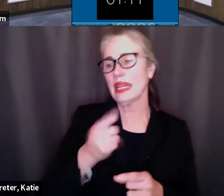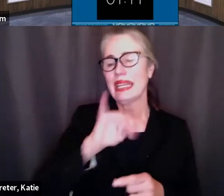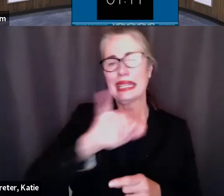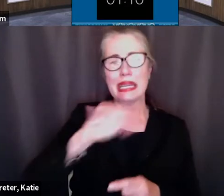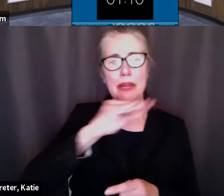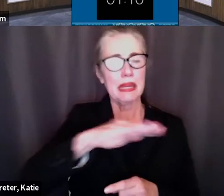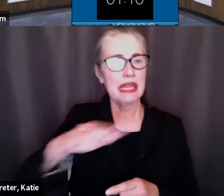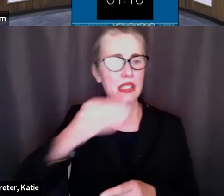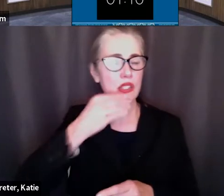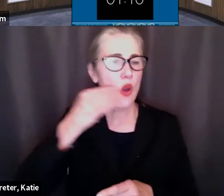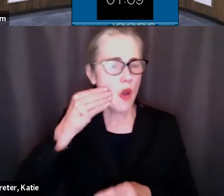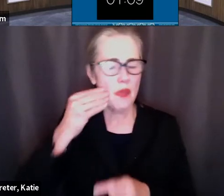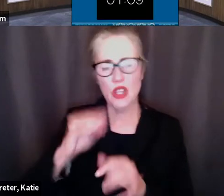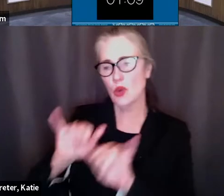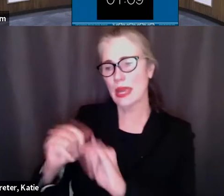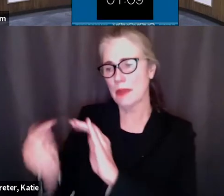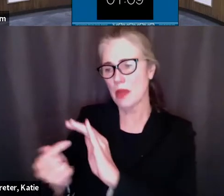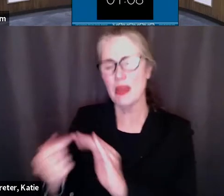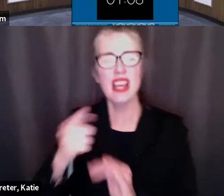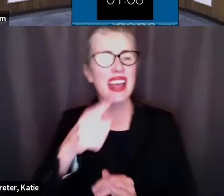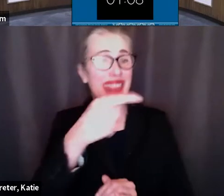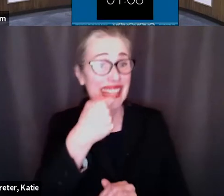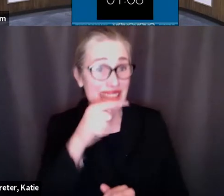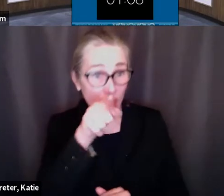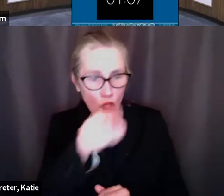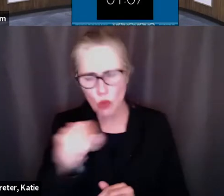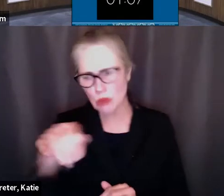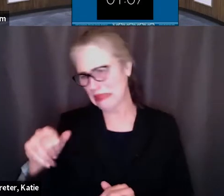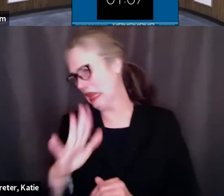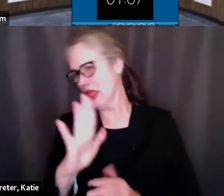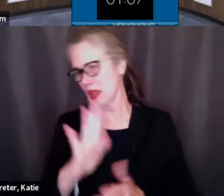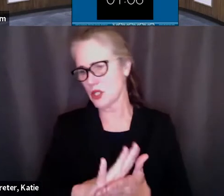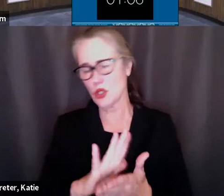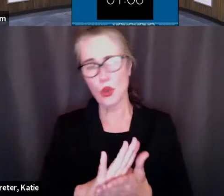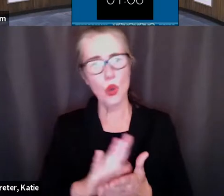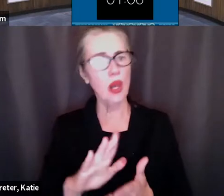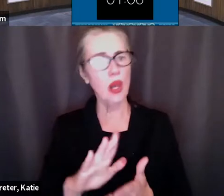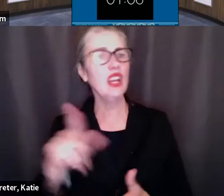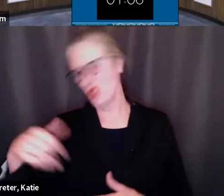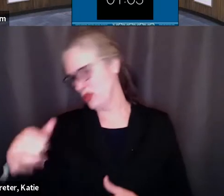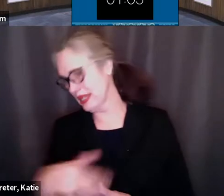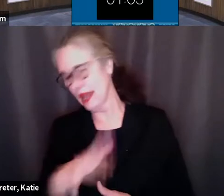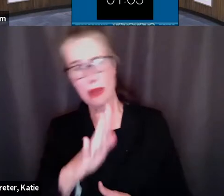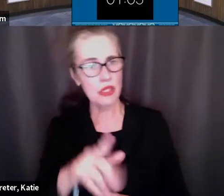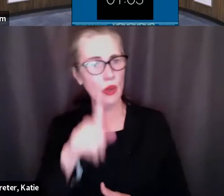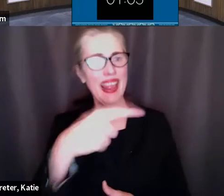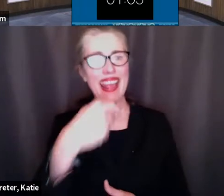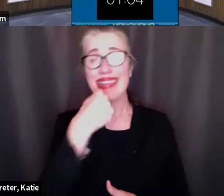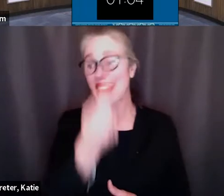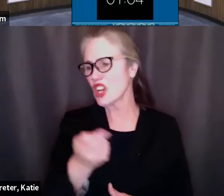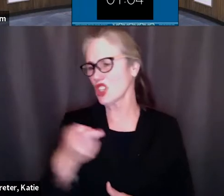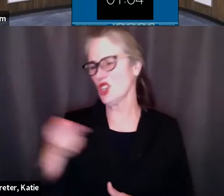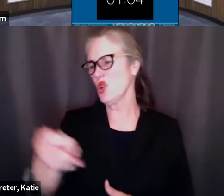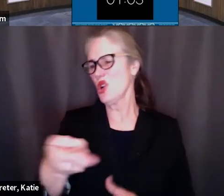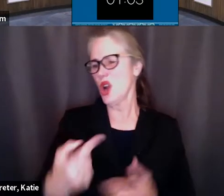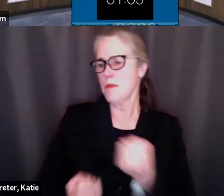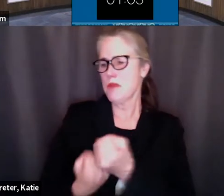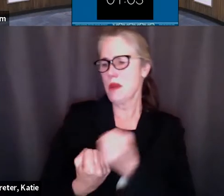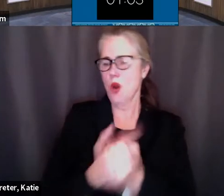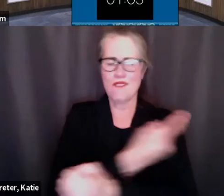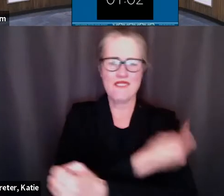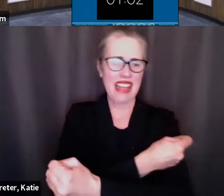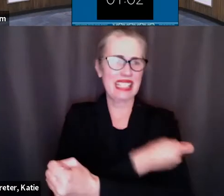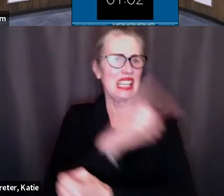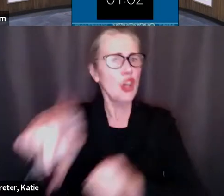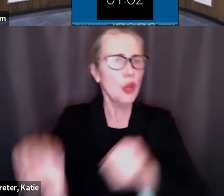tell you to send them to school and keep them there you send them to school they tell you to promote vaccines you promote vaccines they tell you to promote n95 masks